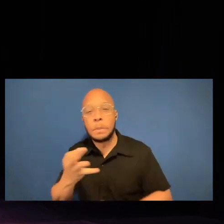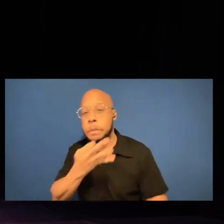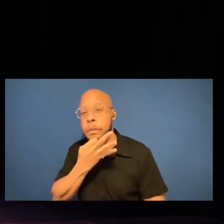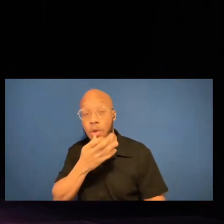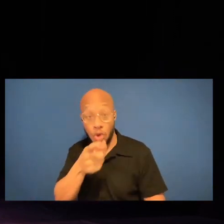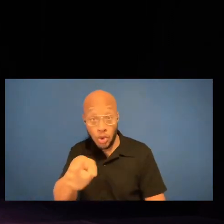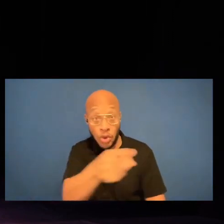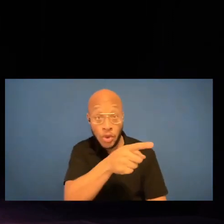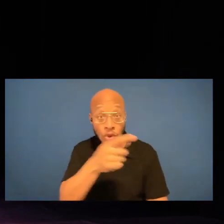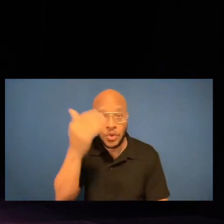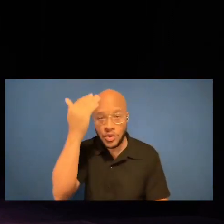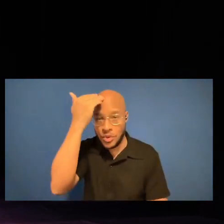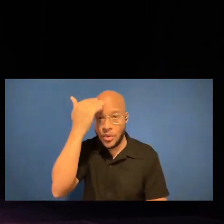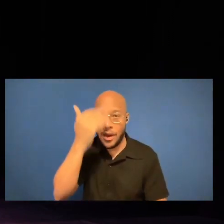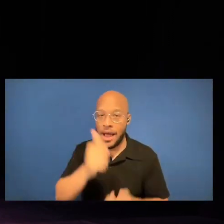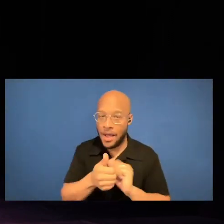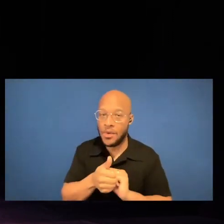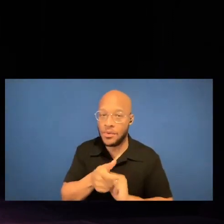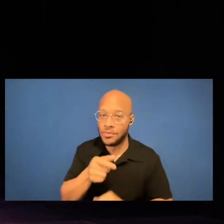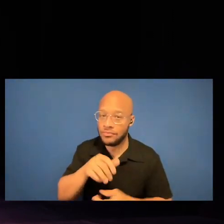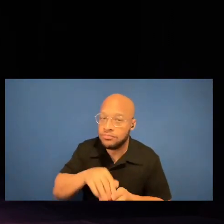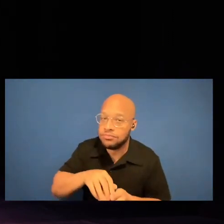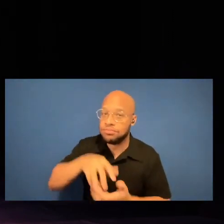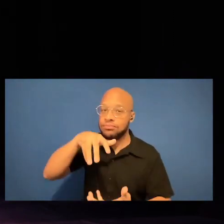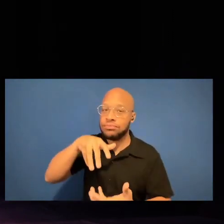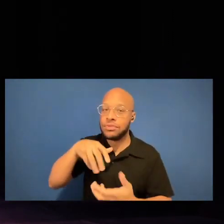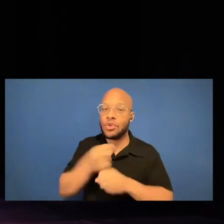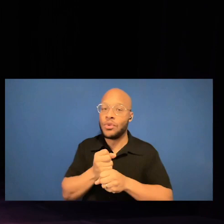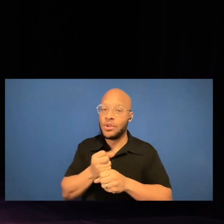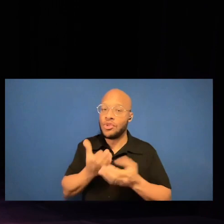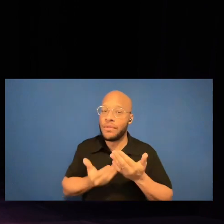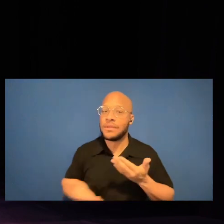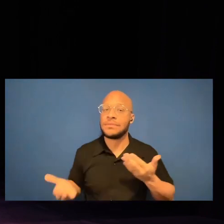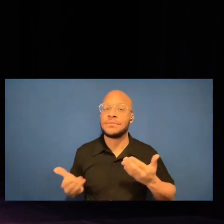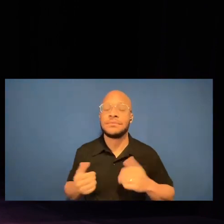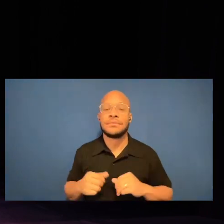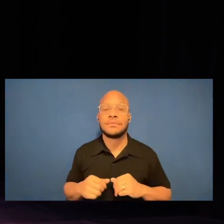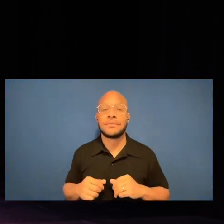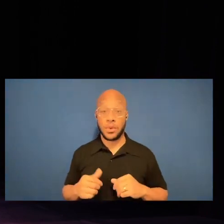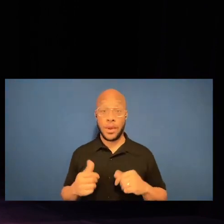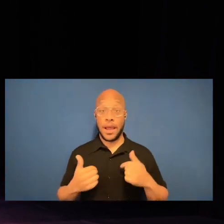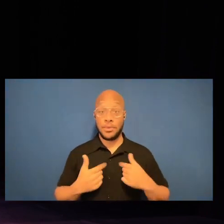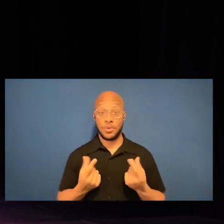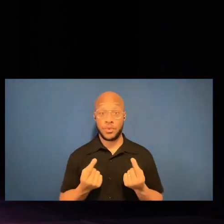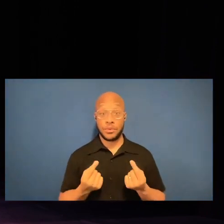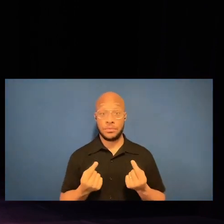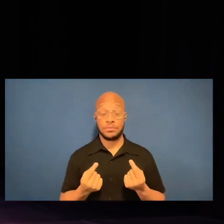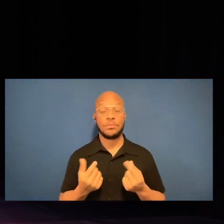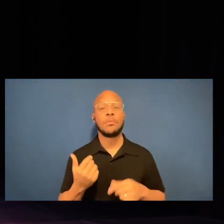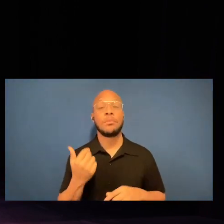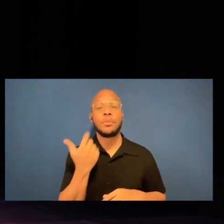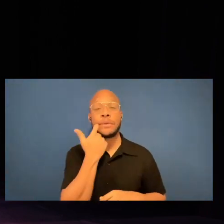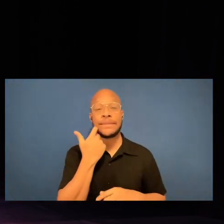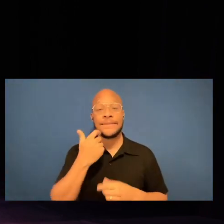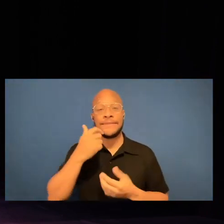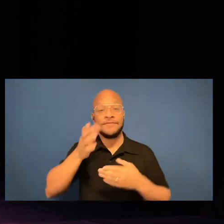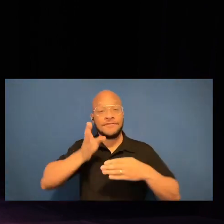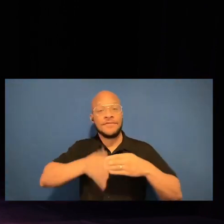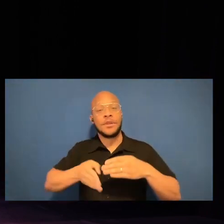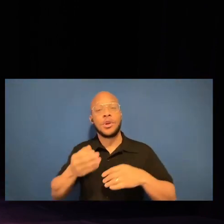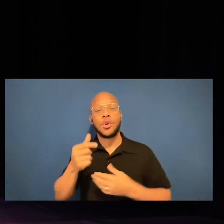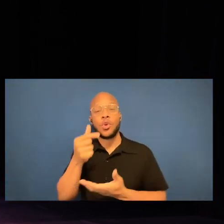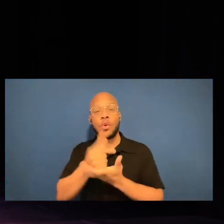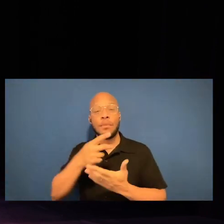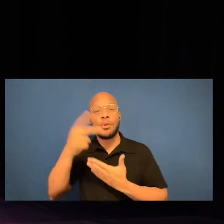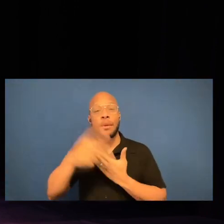What am I doing in this our work? I recently finished a grad program where I met two extraordinary